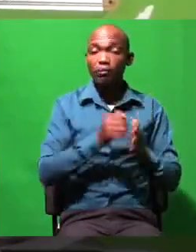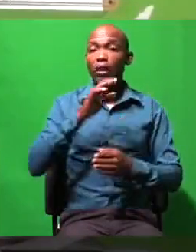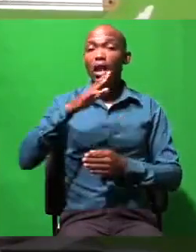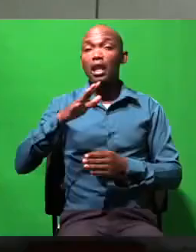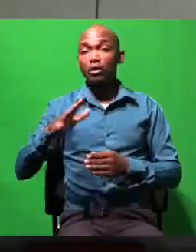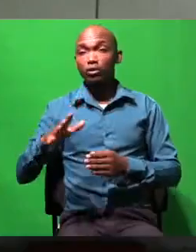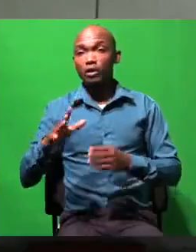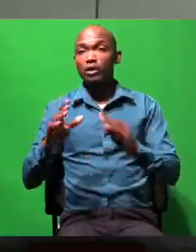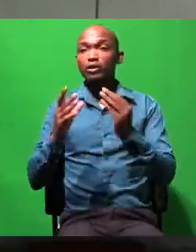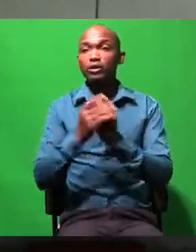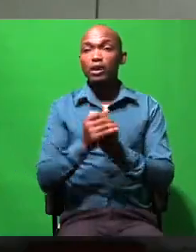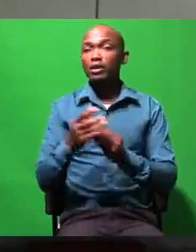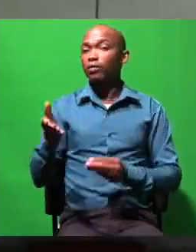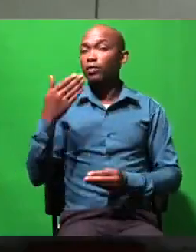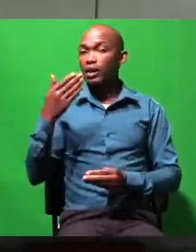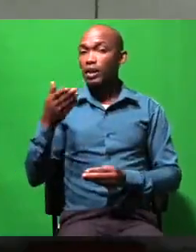and gas.